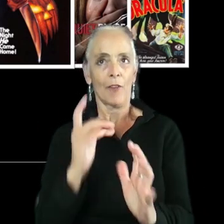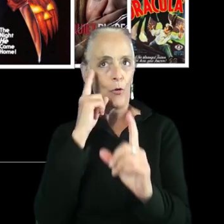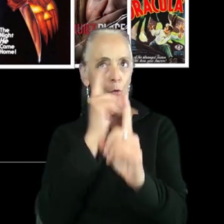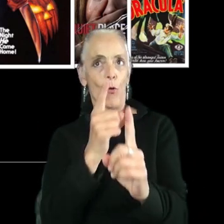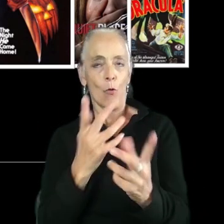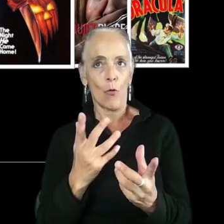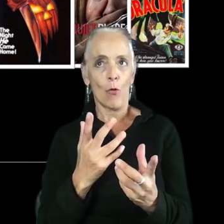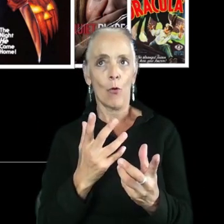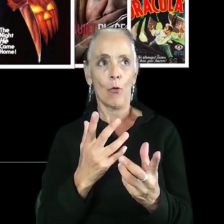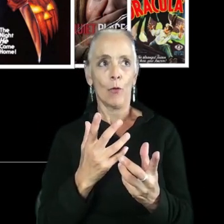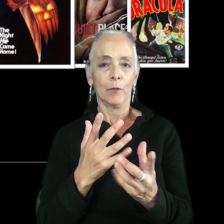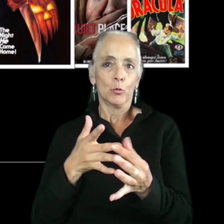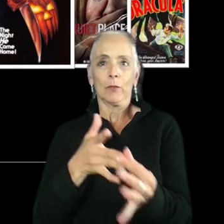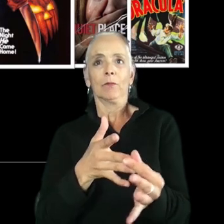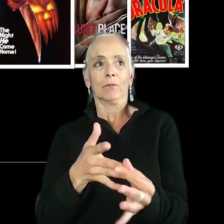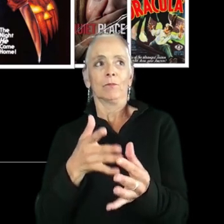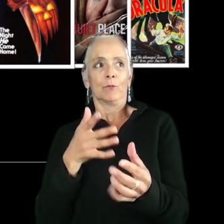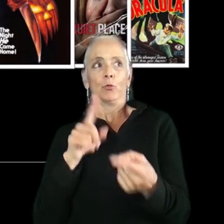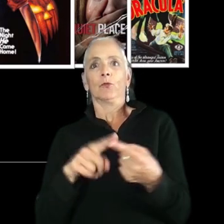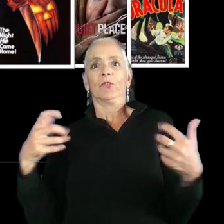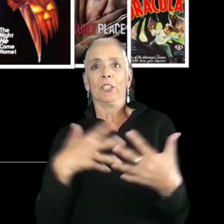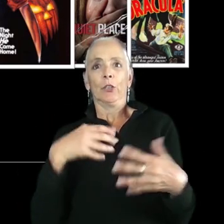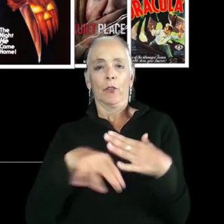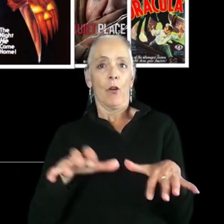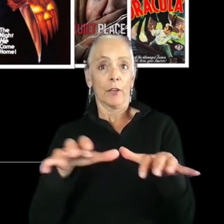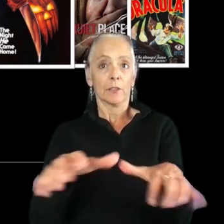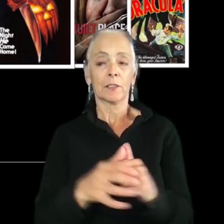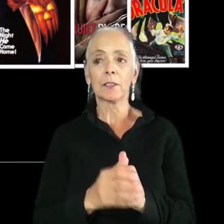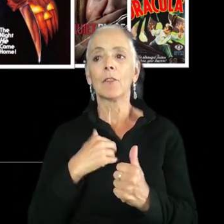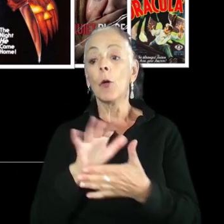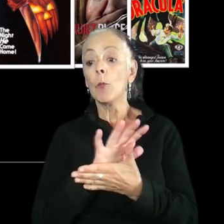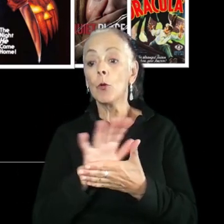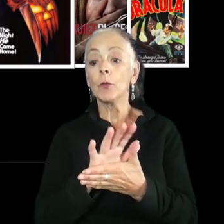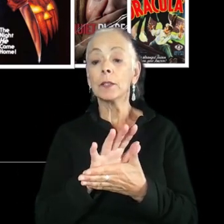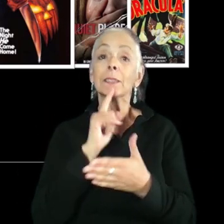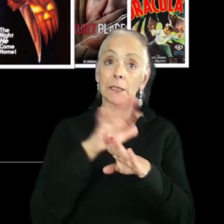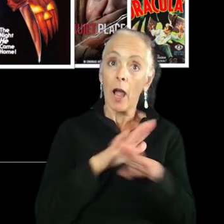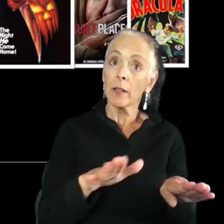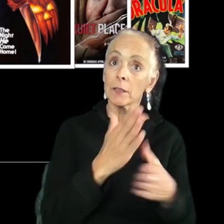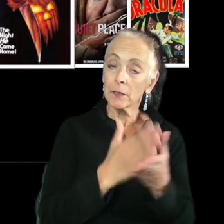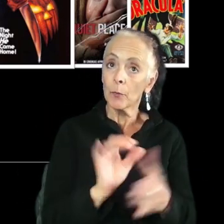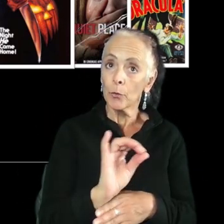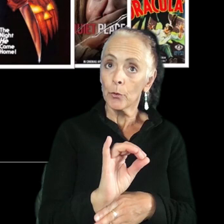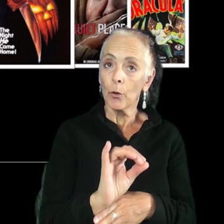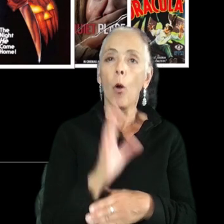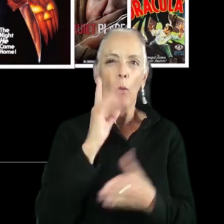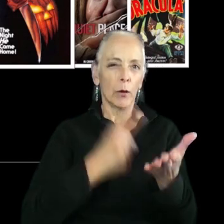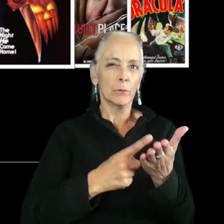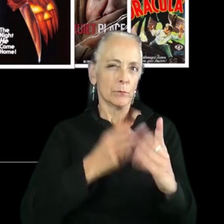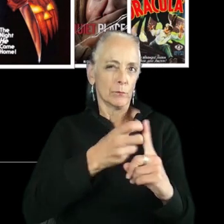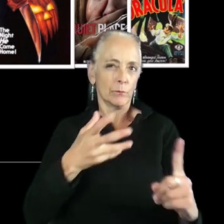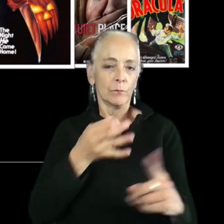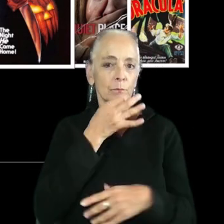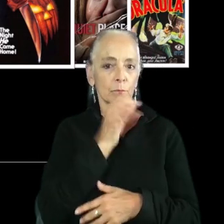comes to inducing fear in its audiences we have um movies that are silent as well and we're gonna get into that just a little bit in a